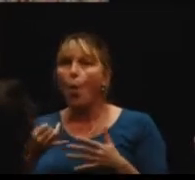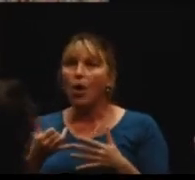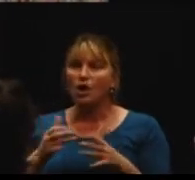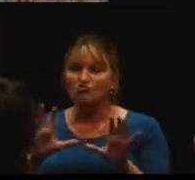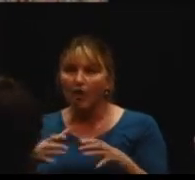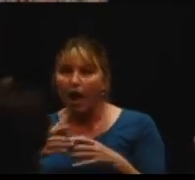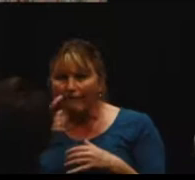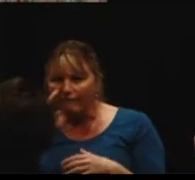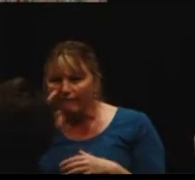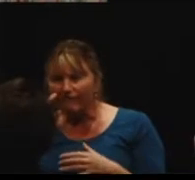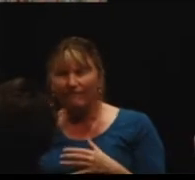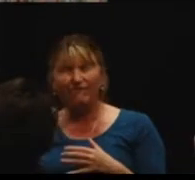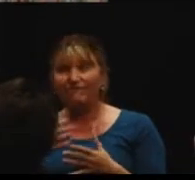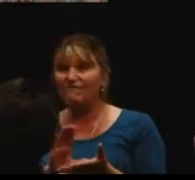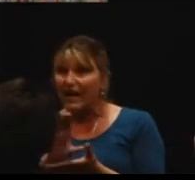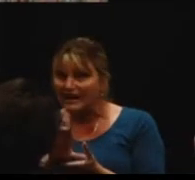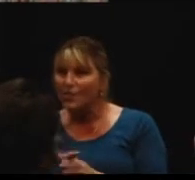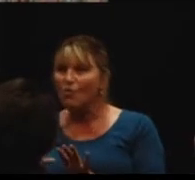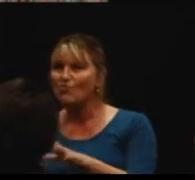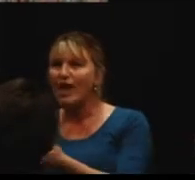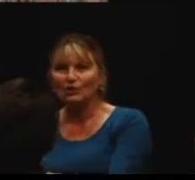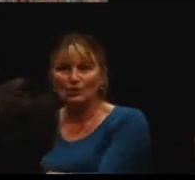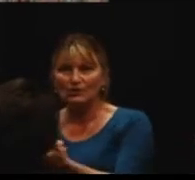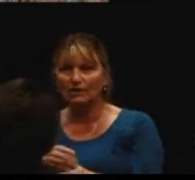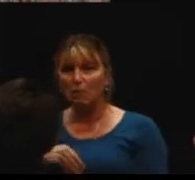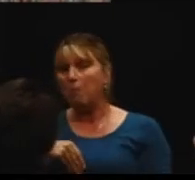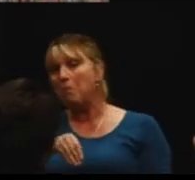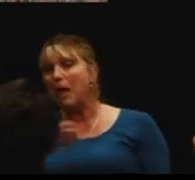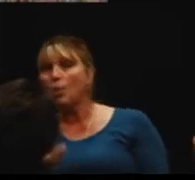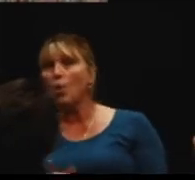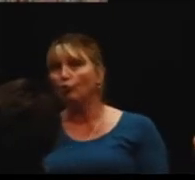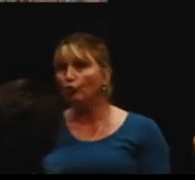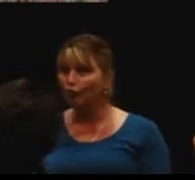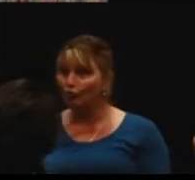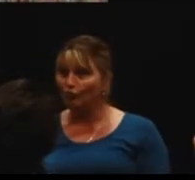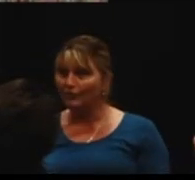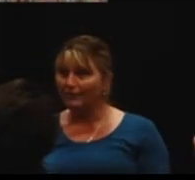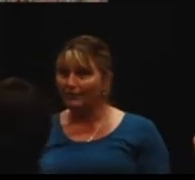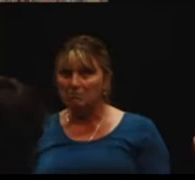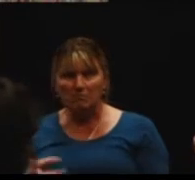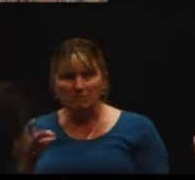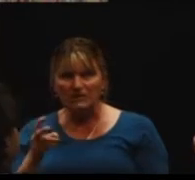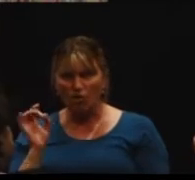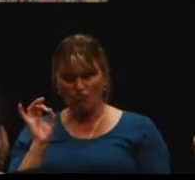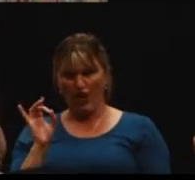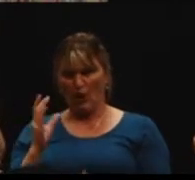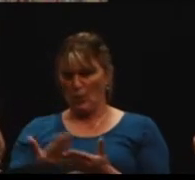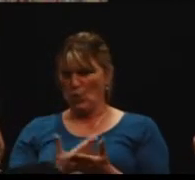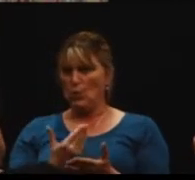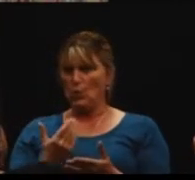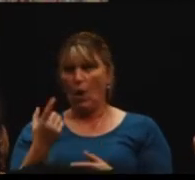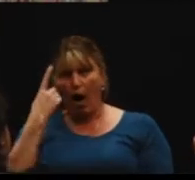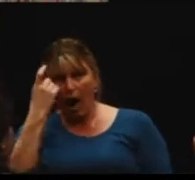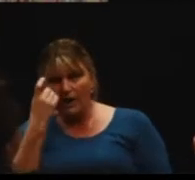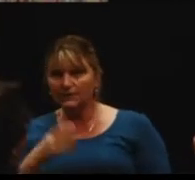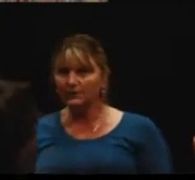crowdsourcing, you know, and pay what you want models. So those sound like radical new ideas when I talk to a bunch of people, but they're